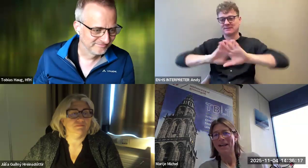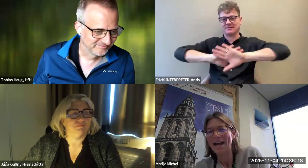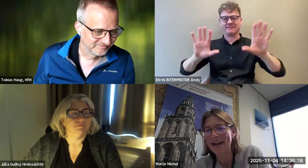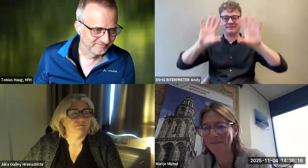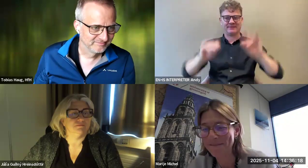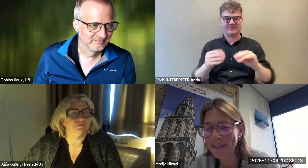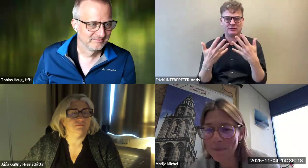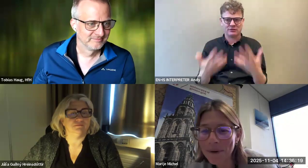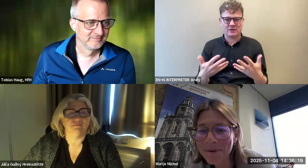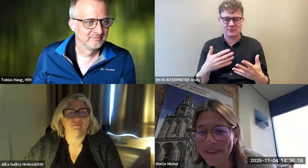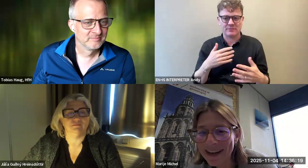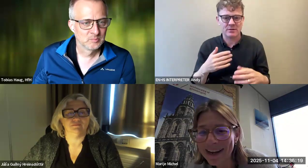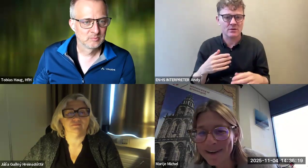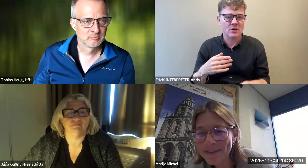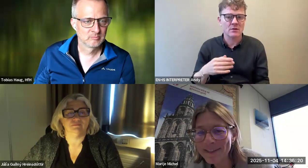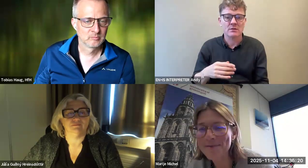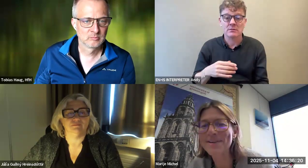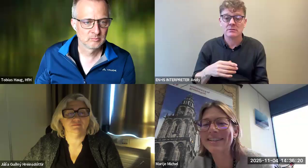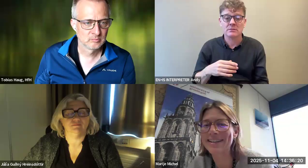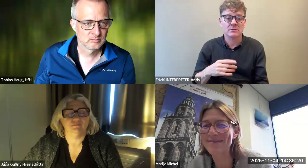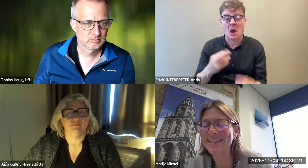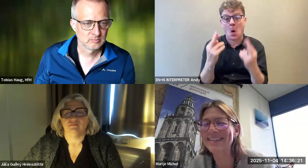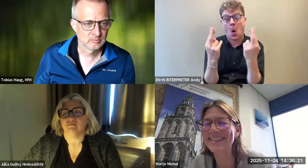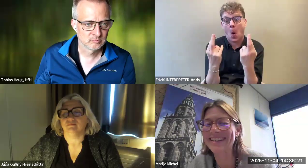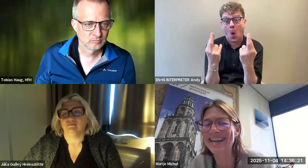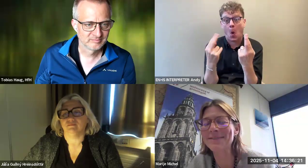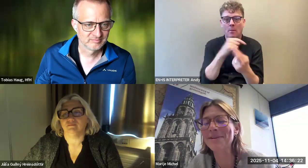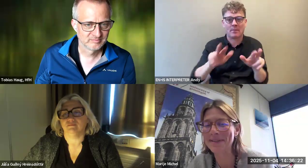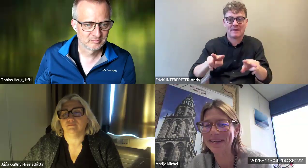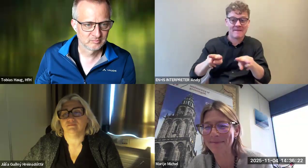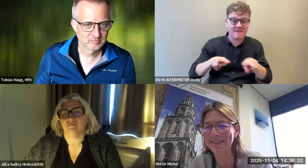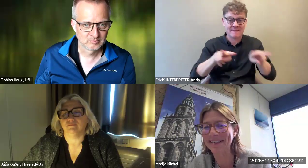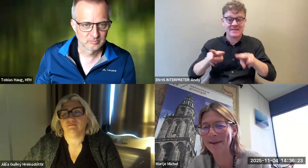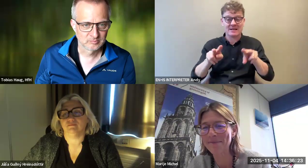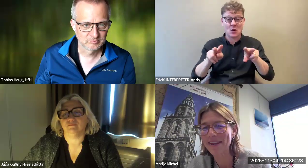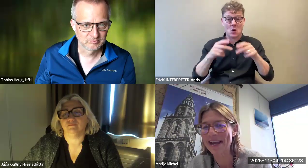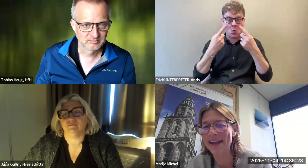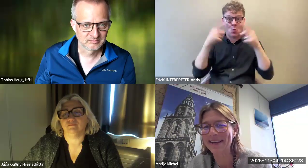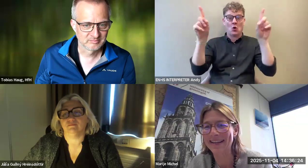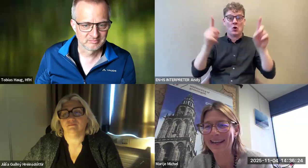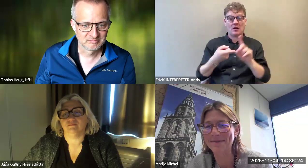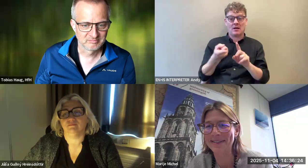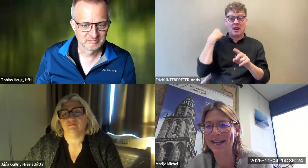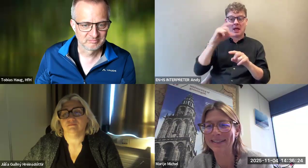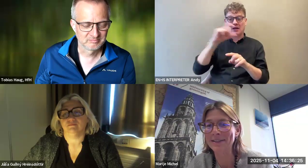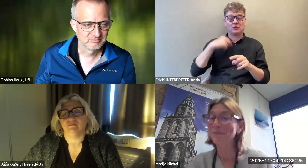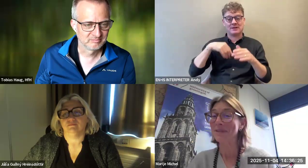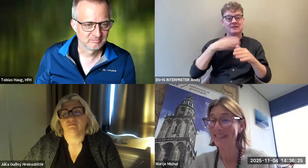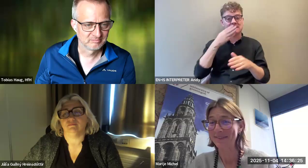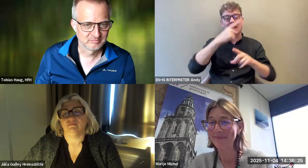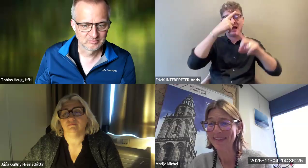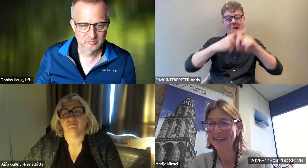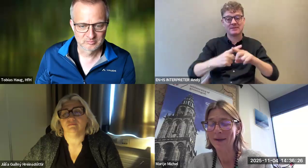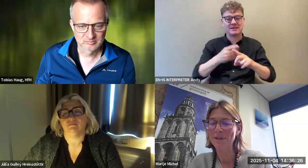now. One more thing, I hope this one works actually, because last week I was in Amsterdam, and then I was at a